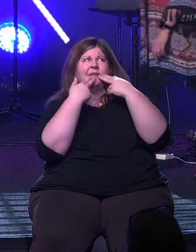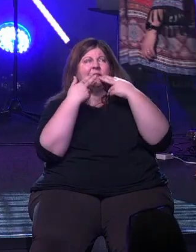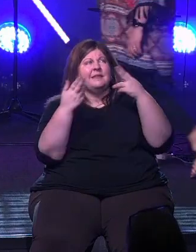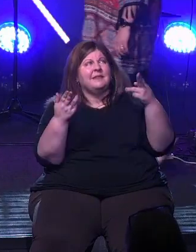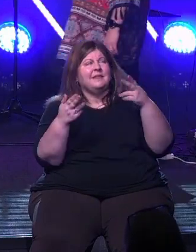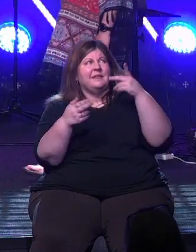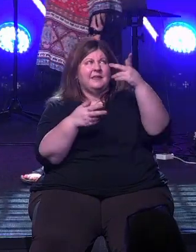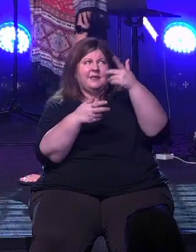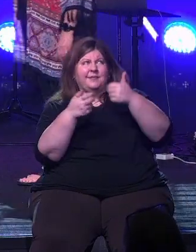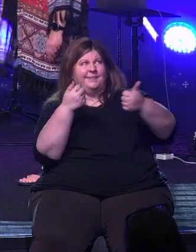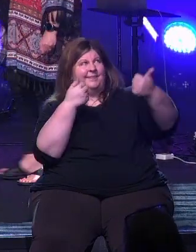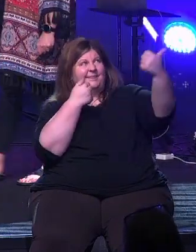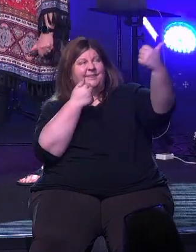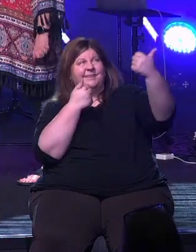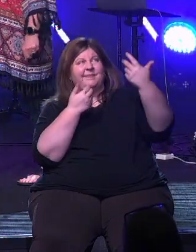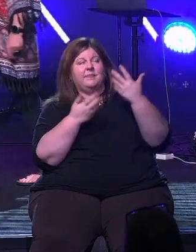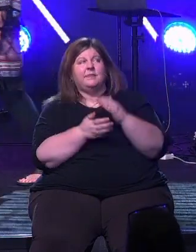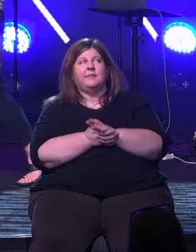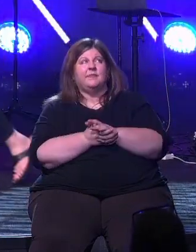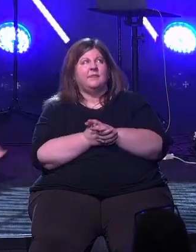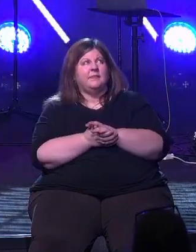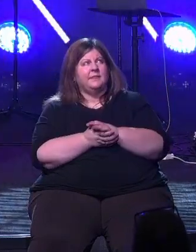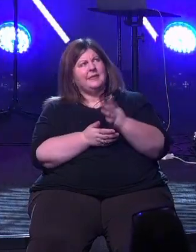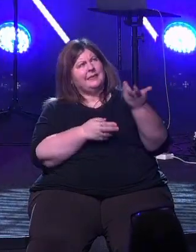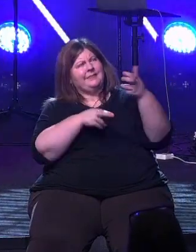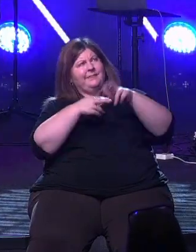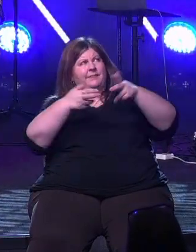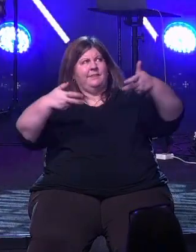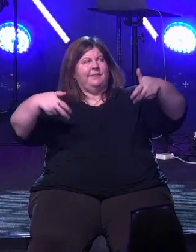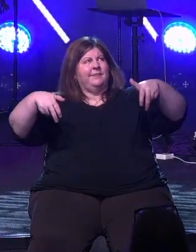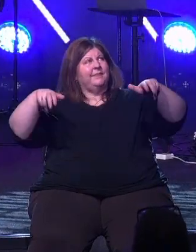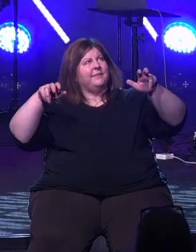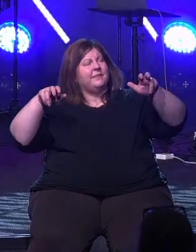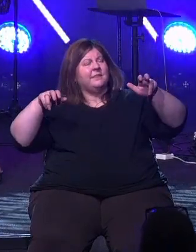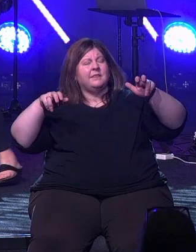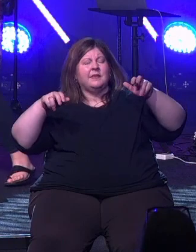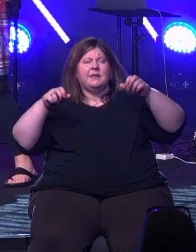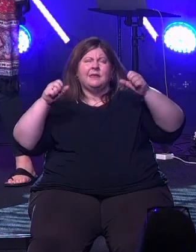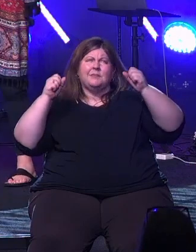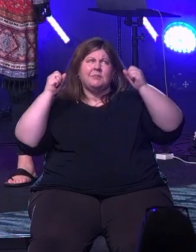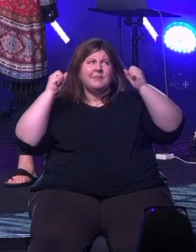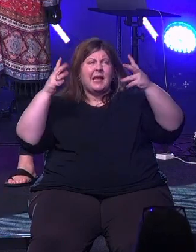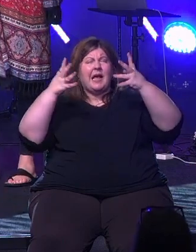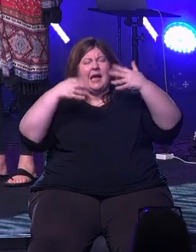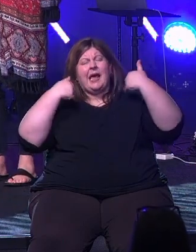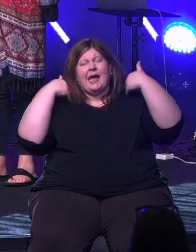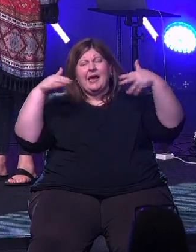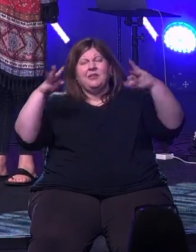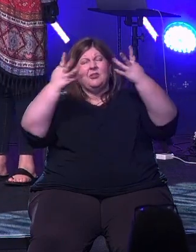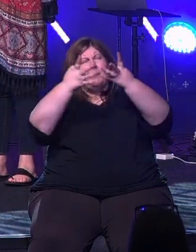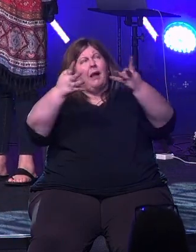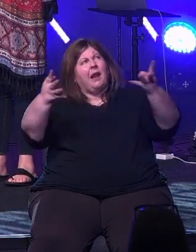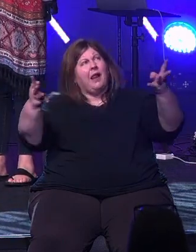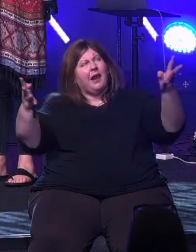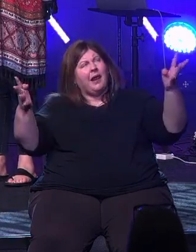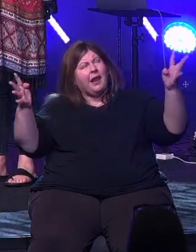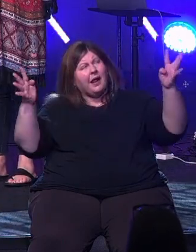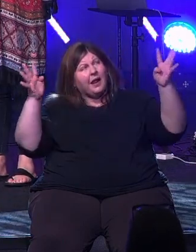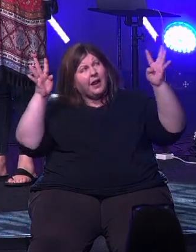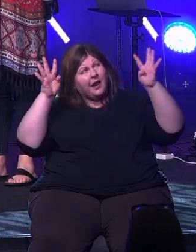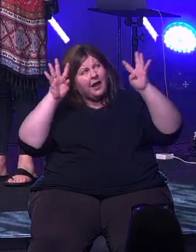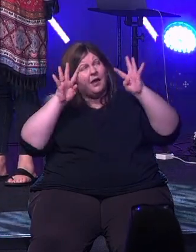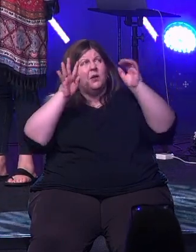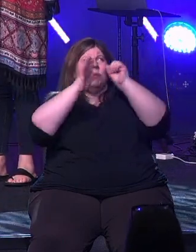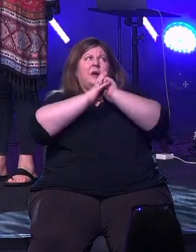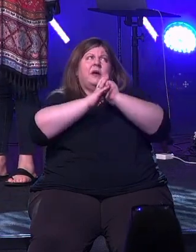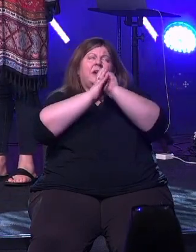apart. God, you're sitting on the throne right now. There's tens of thousands of angels all surrounding you, just worshiping